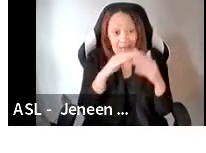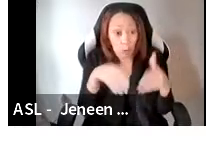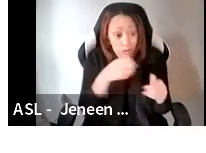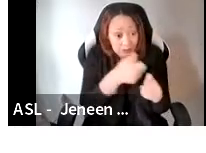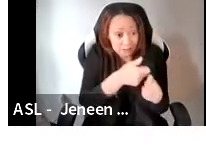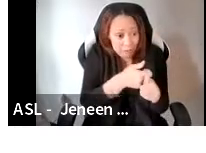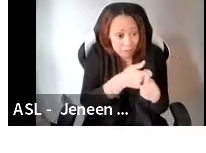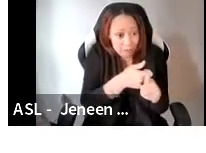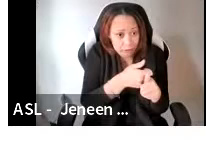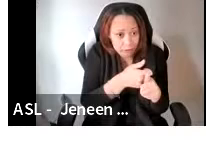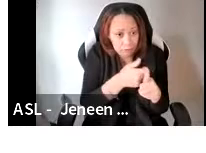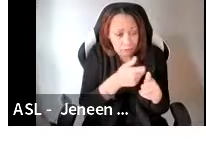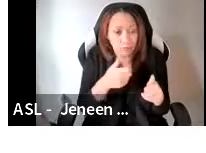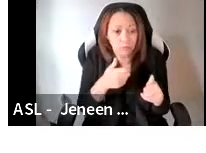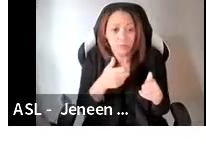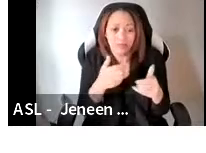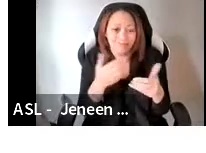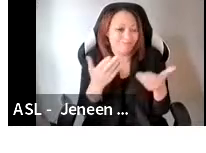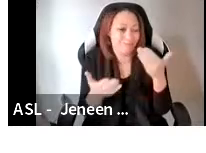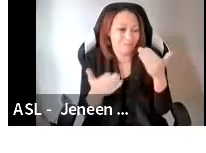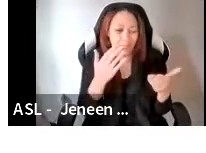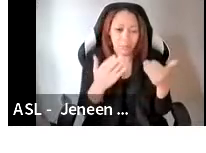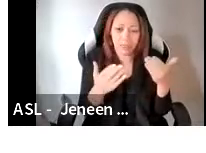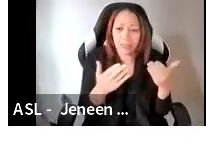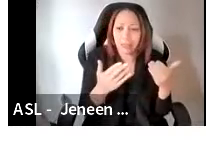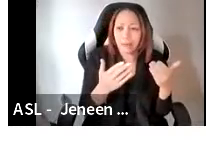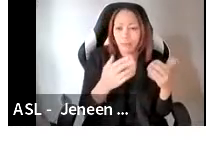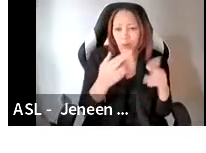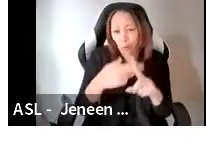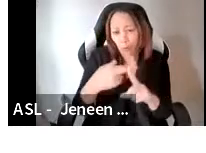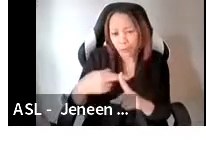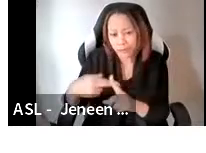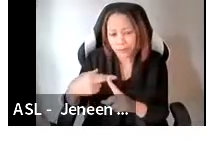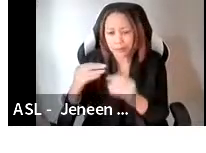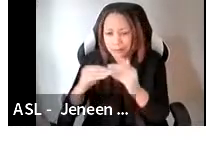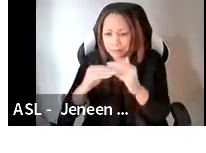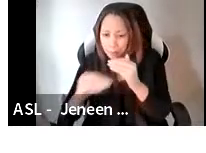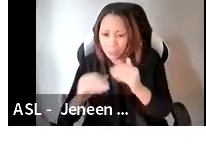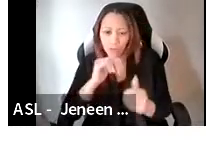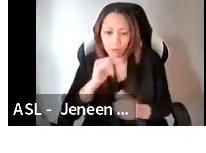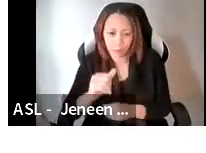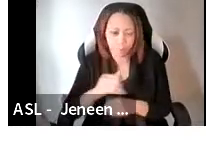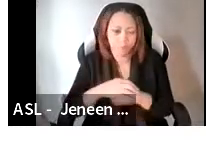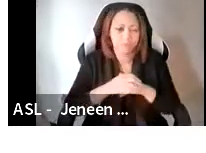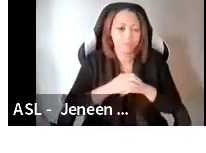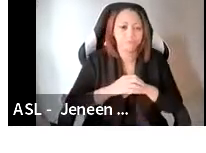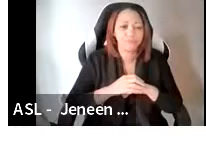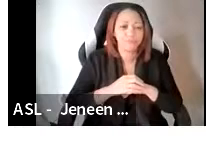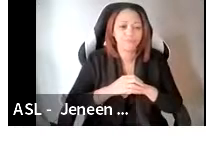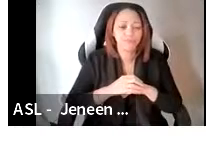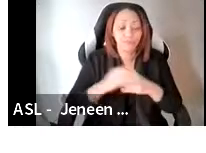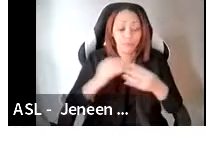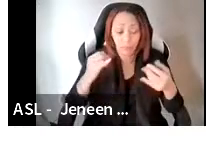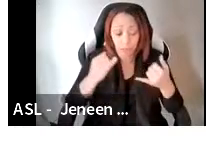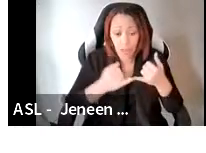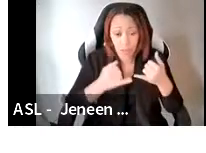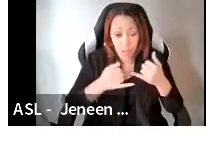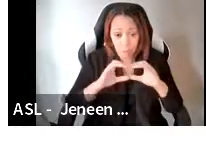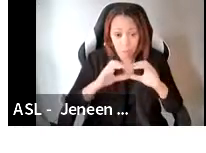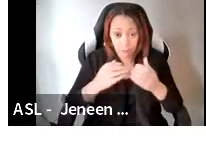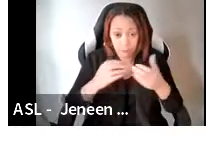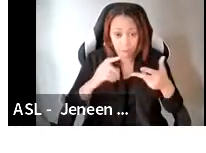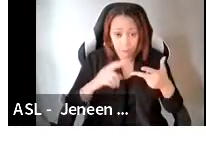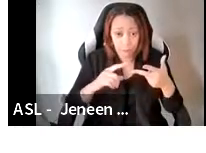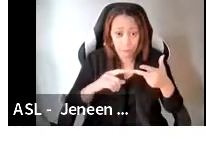contribute to housing instability, like whether or not your rent is stabilized. The last category is